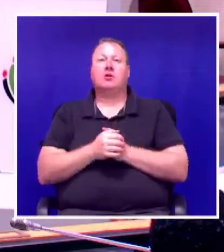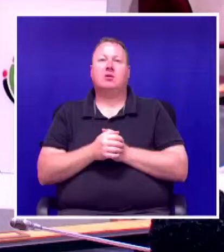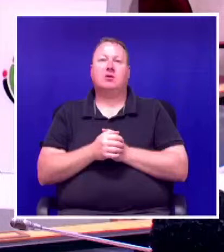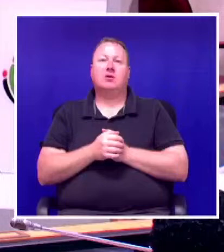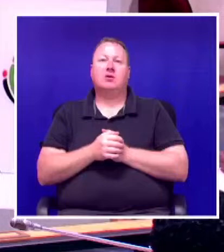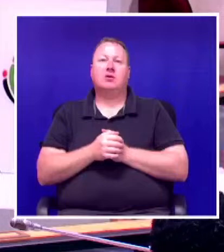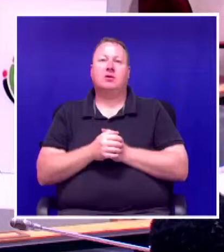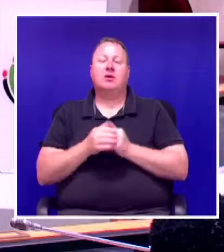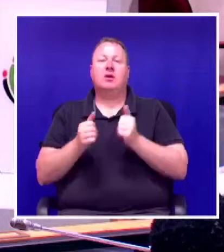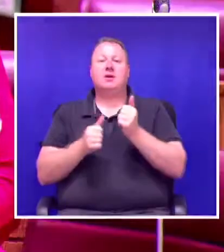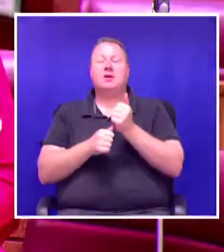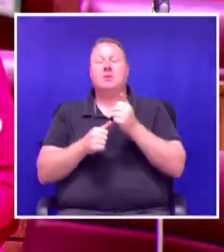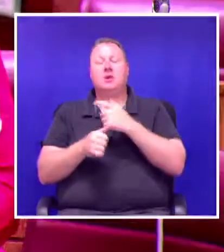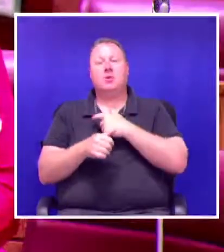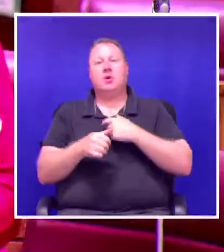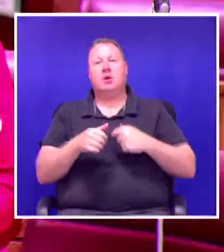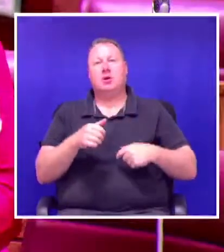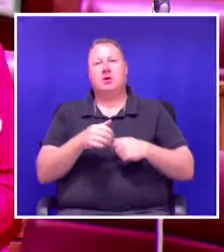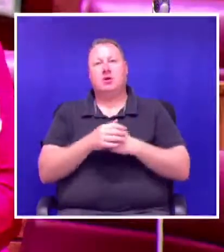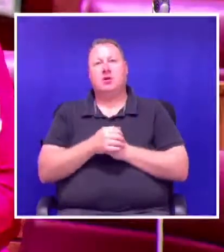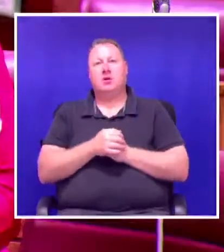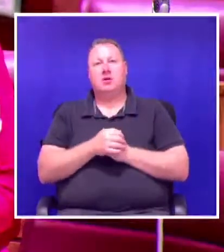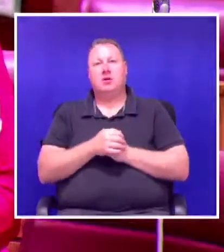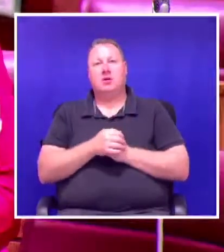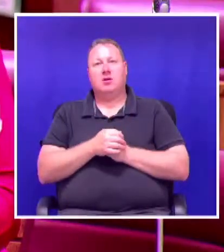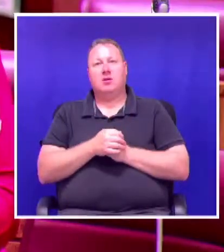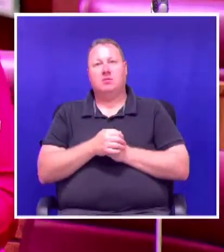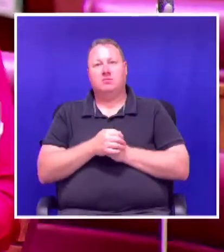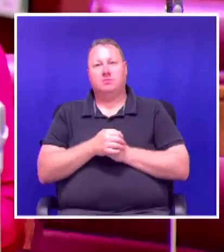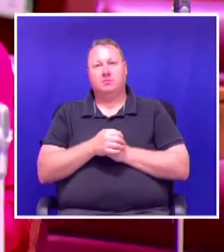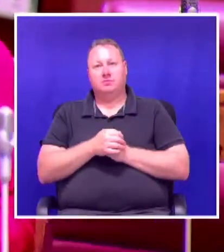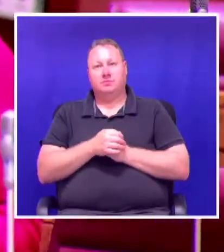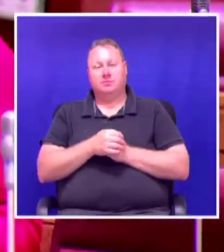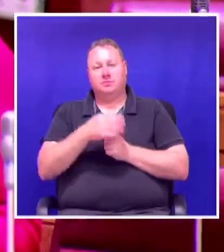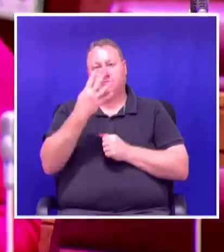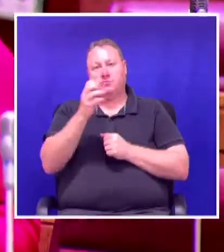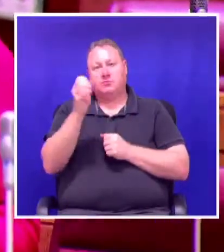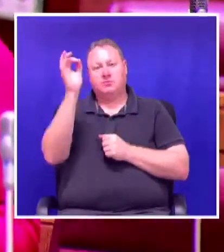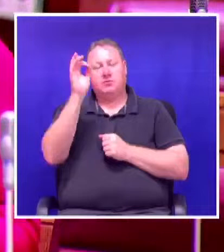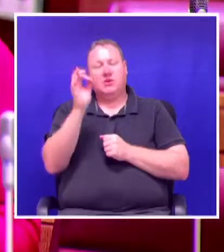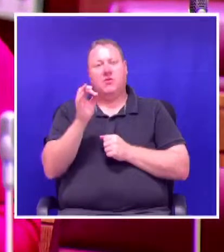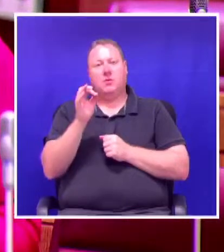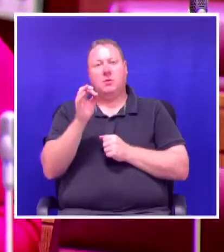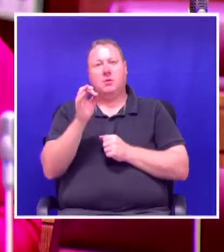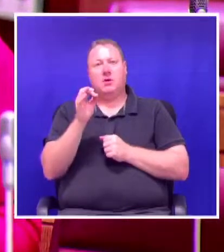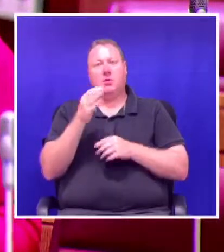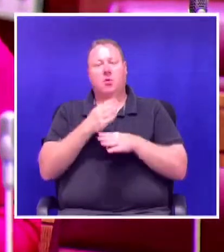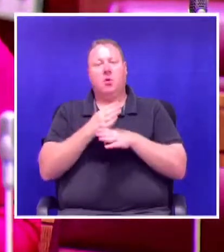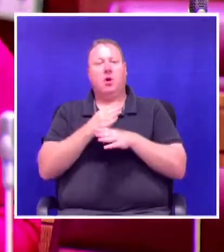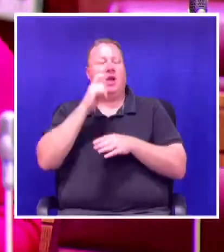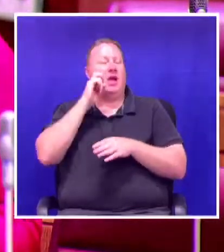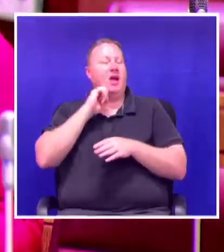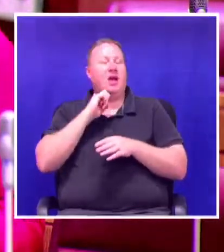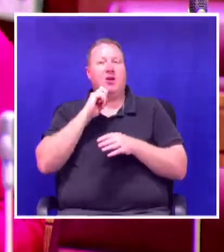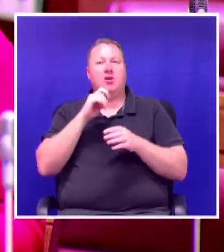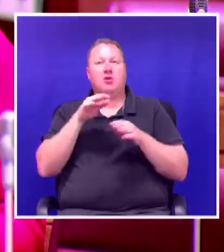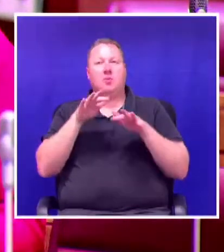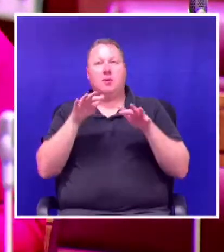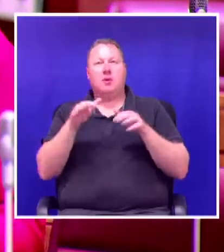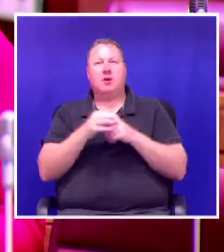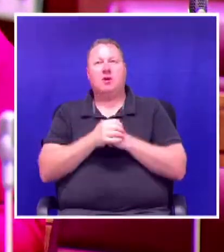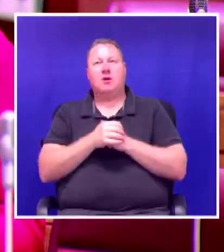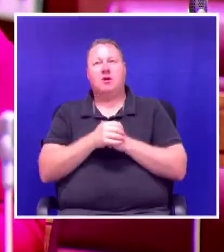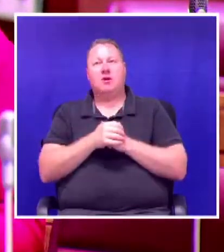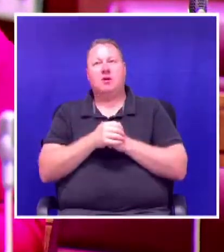Deputy President, about 40% of the working age population and 60% of the